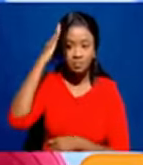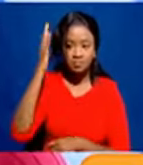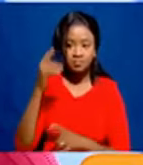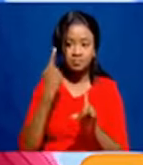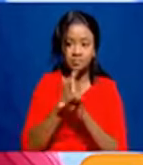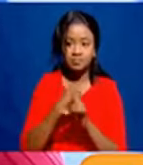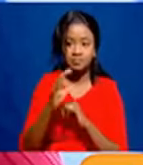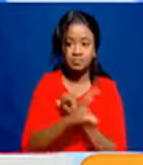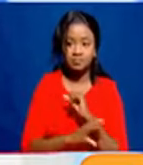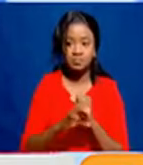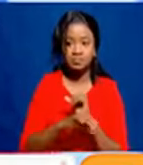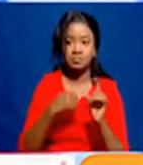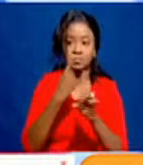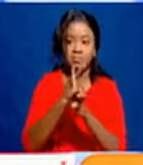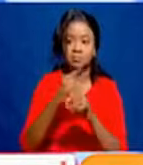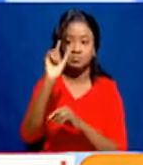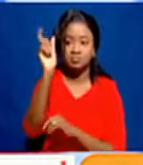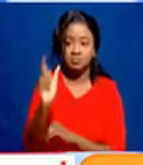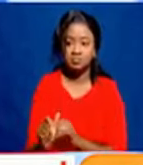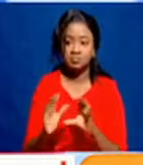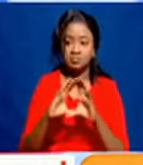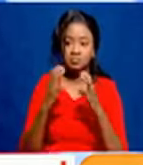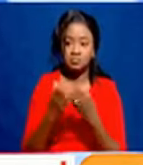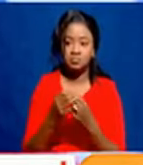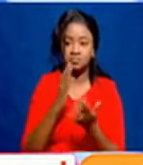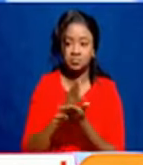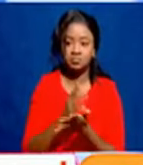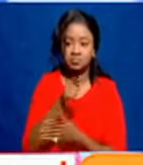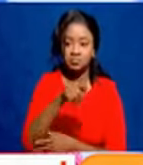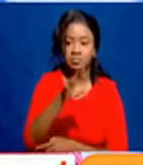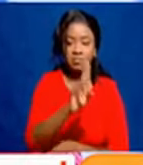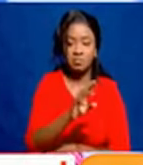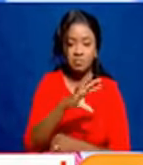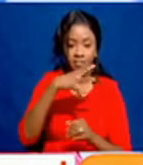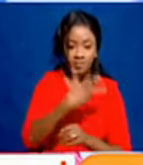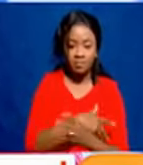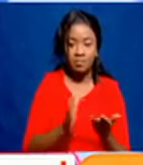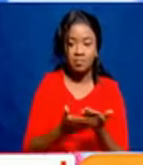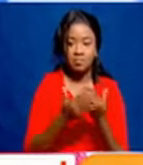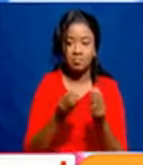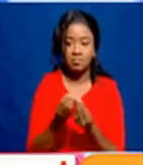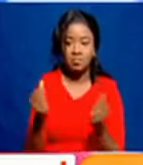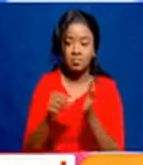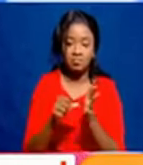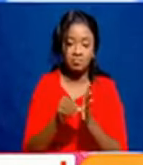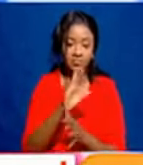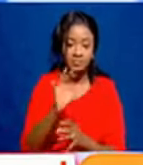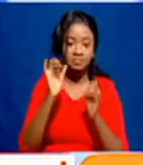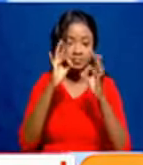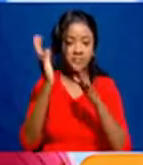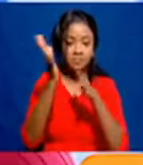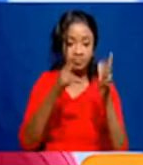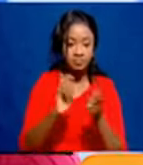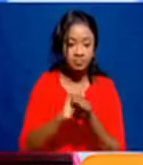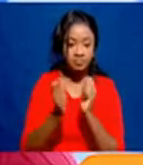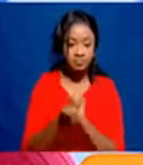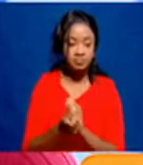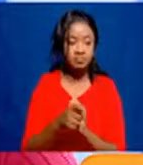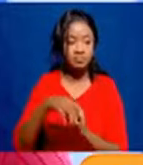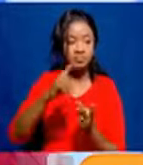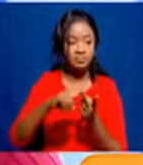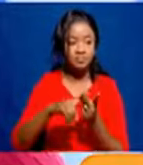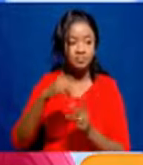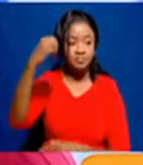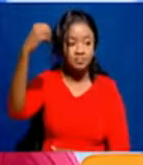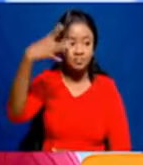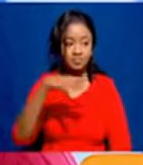different regions of the world view nuclear power as one of the solutions to their pressing problems. Again, be it climate change, be it energy